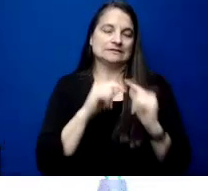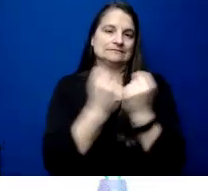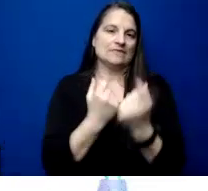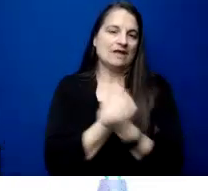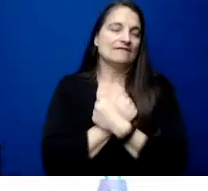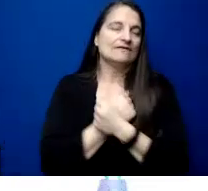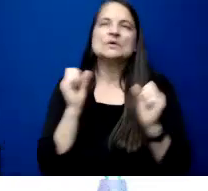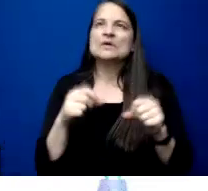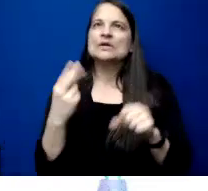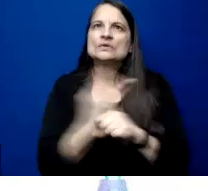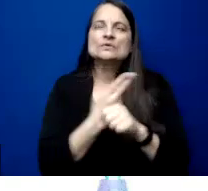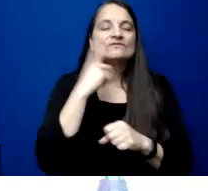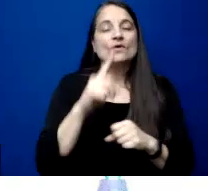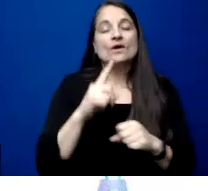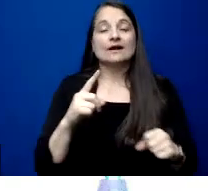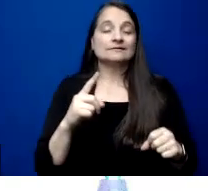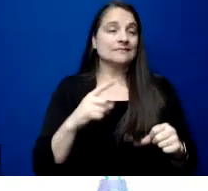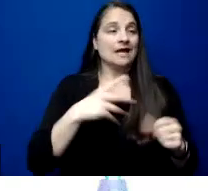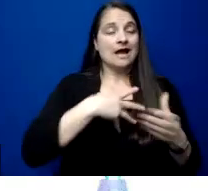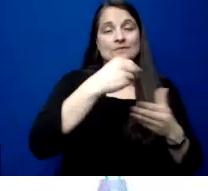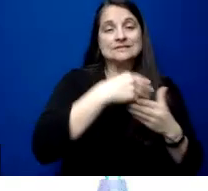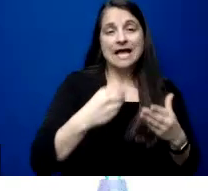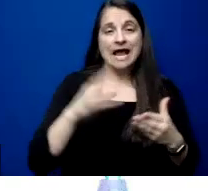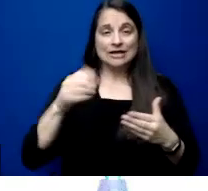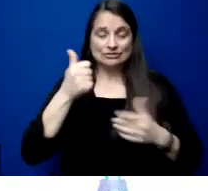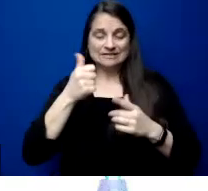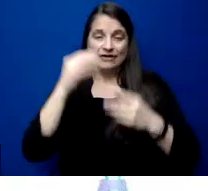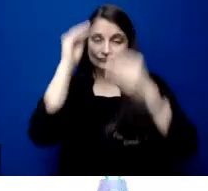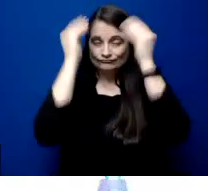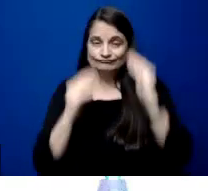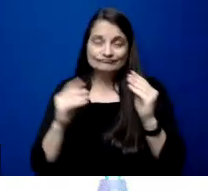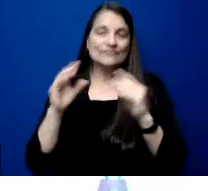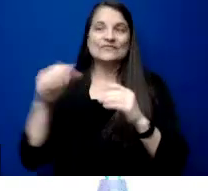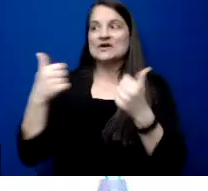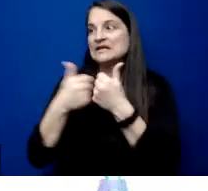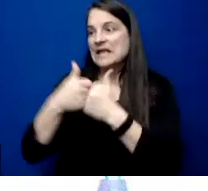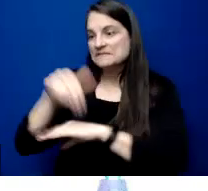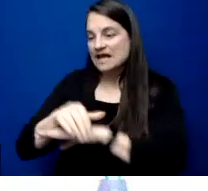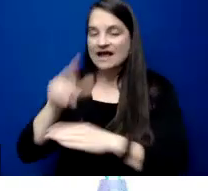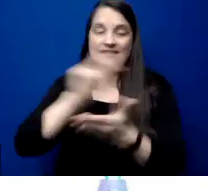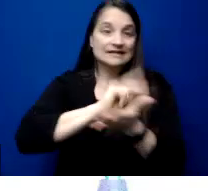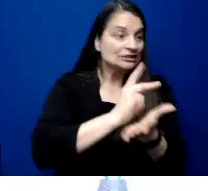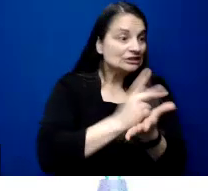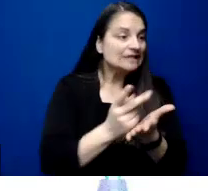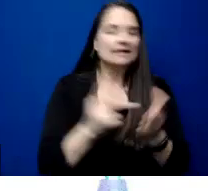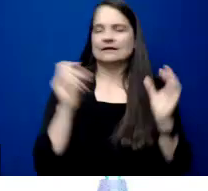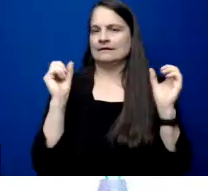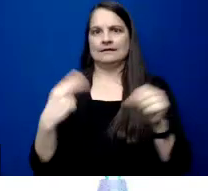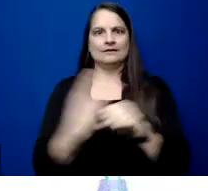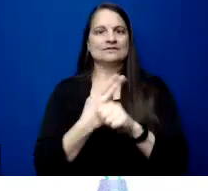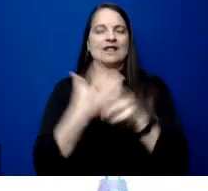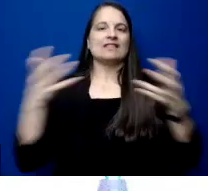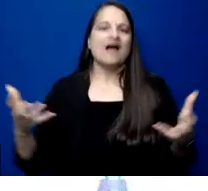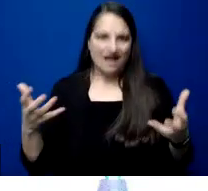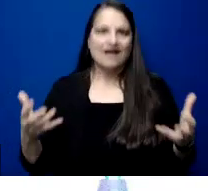it for personal care and grooming. You can use it in the kitchen. You can use it for game night. So it's a super multifunctional piece of tech to